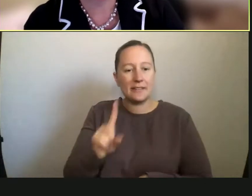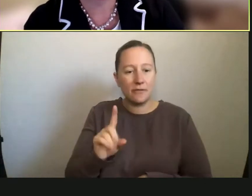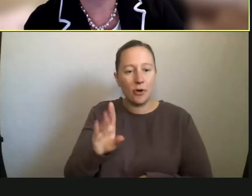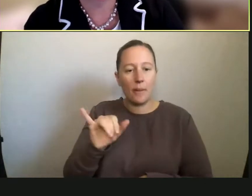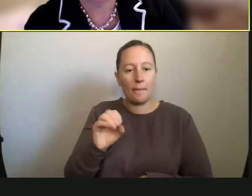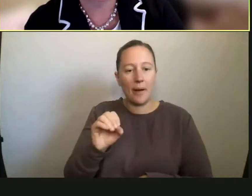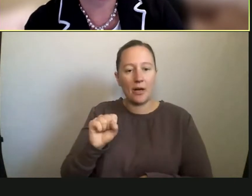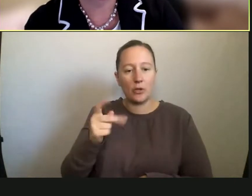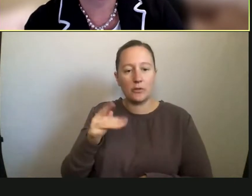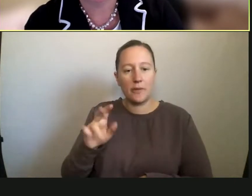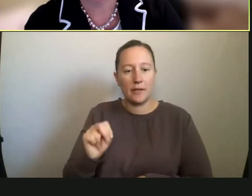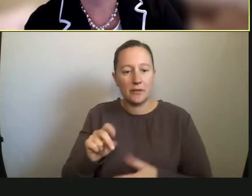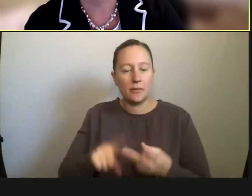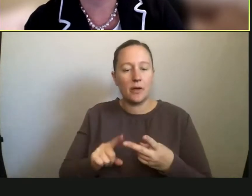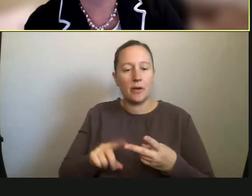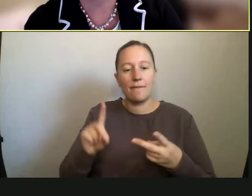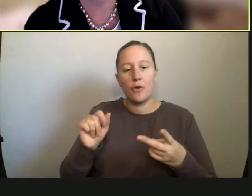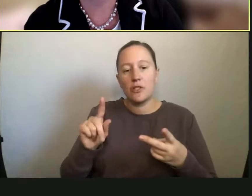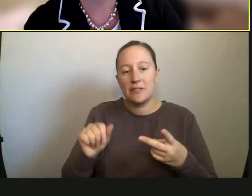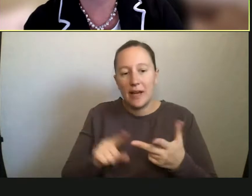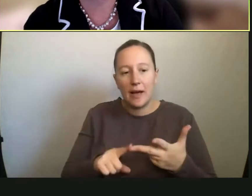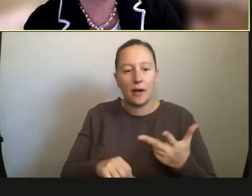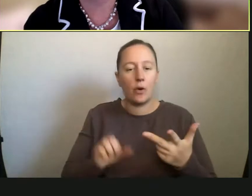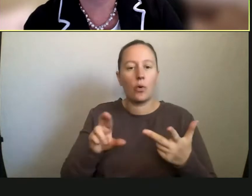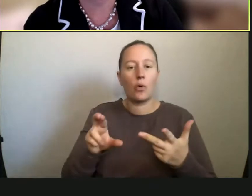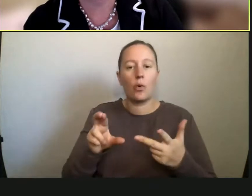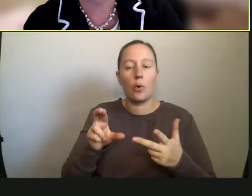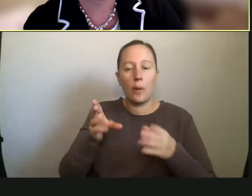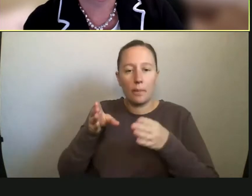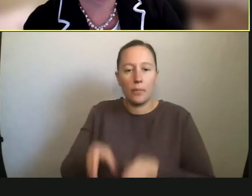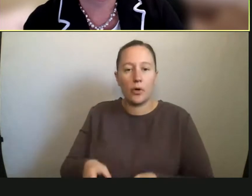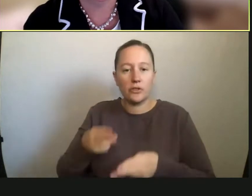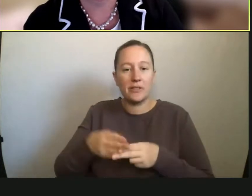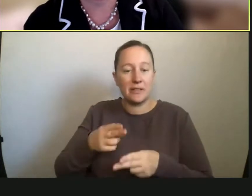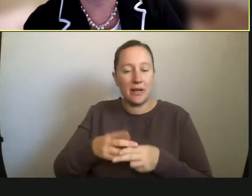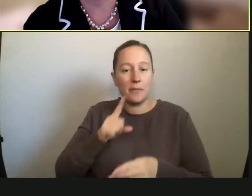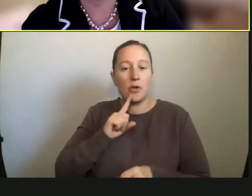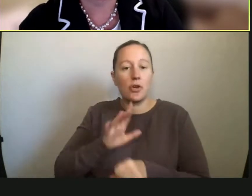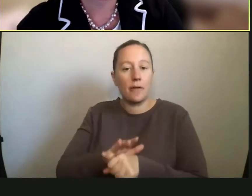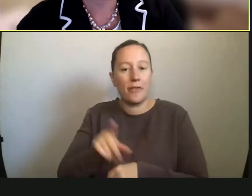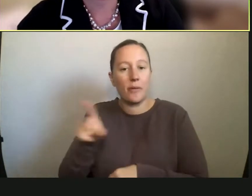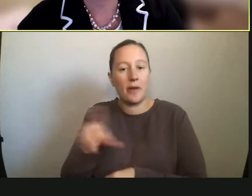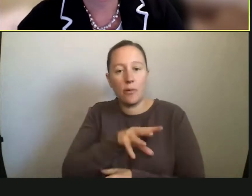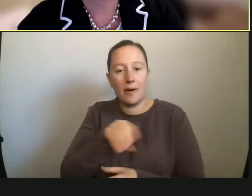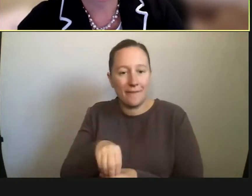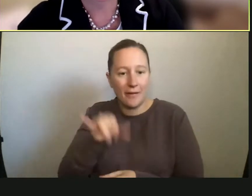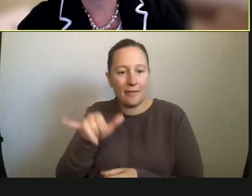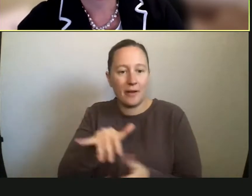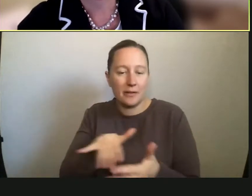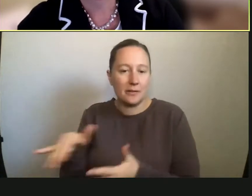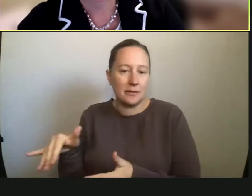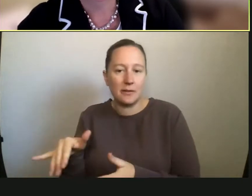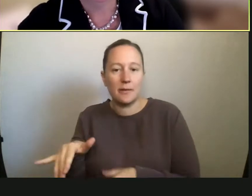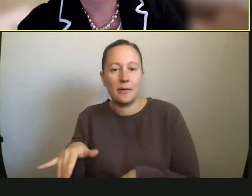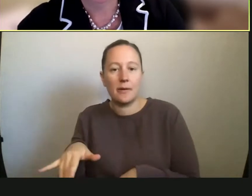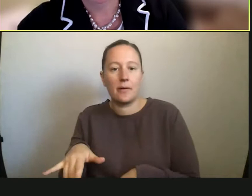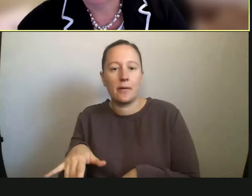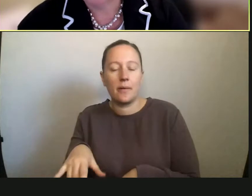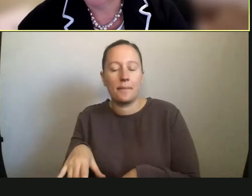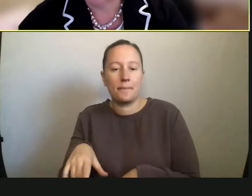or asks for data or asks for an individual's name to confirm they were in a study, they are